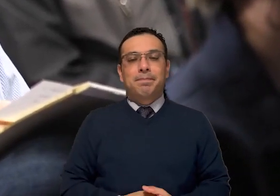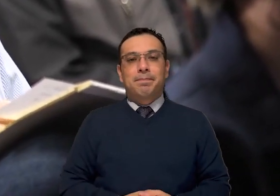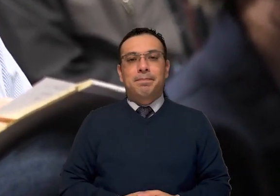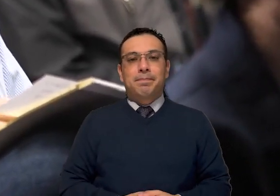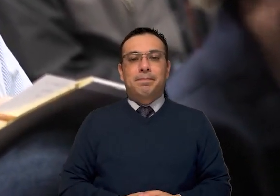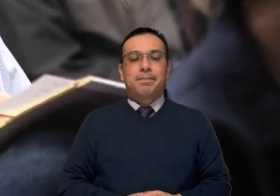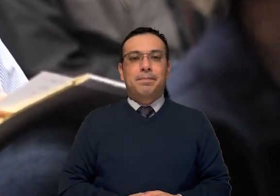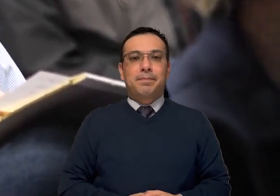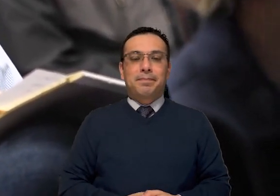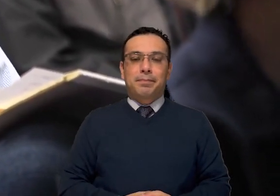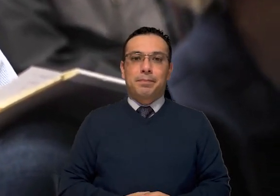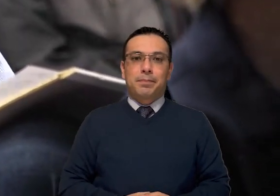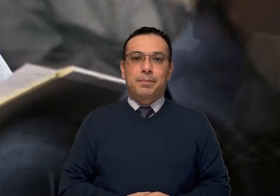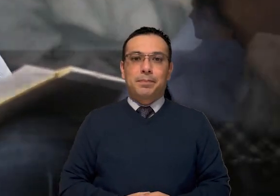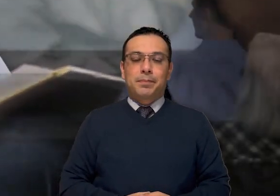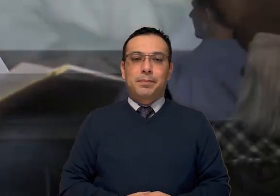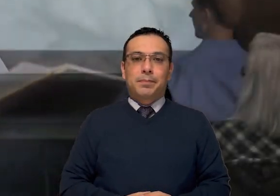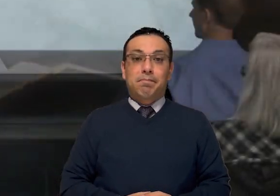Thanks.